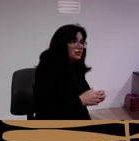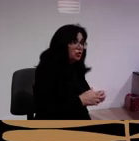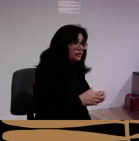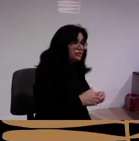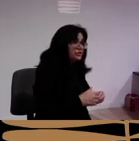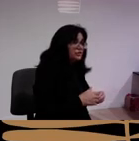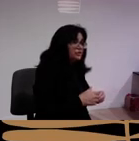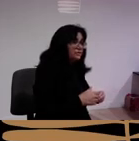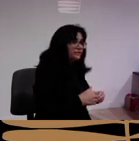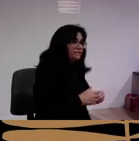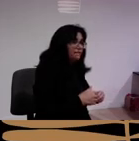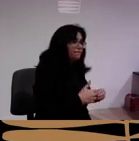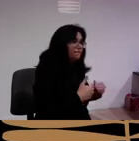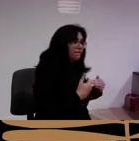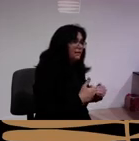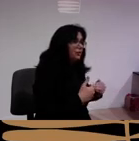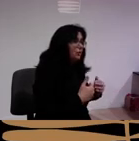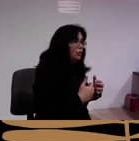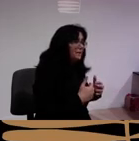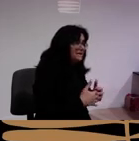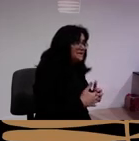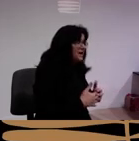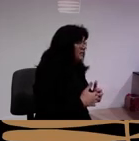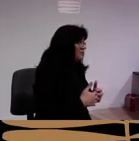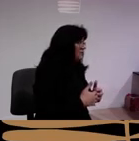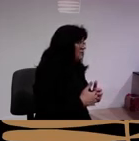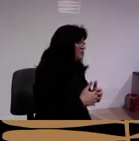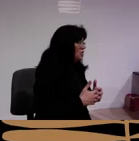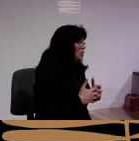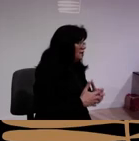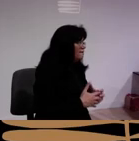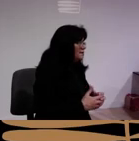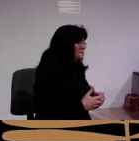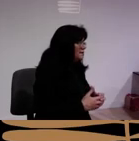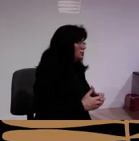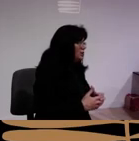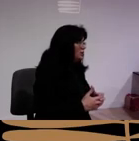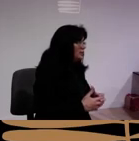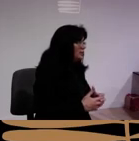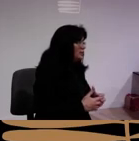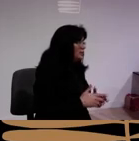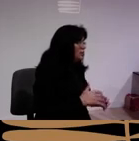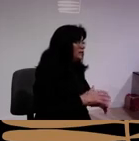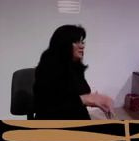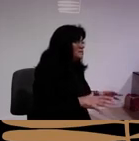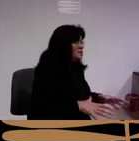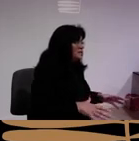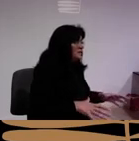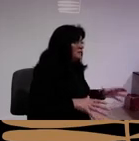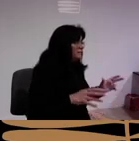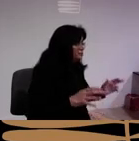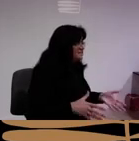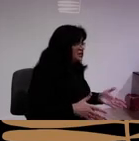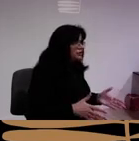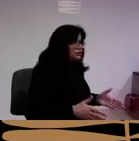Islander knowledges, then we miss out on a fundamental element of